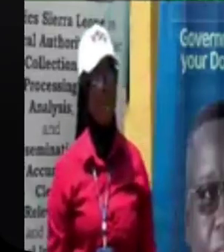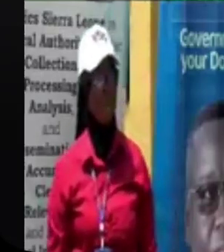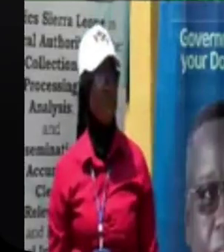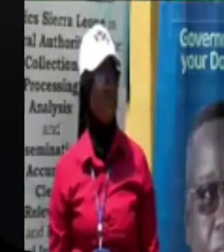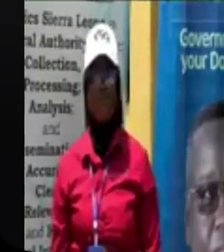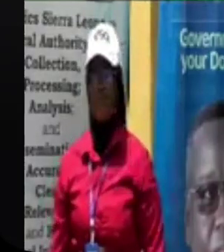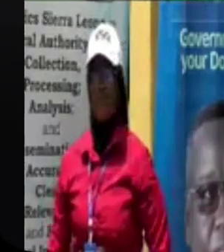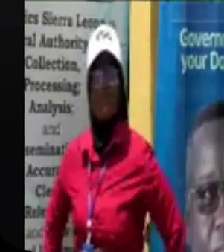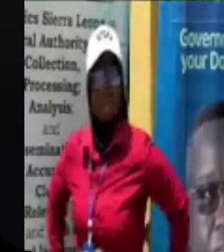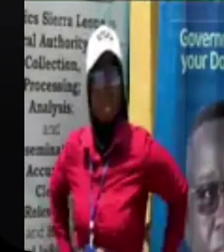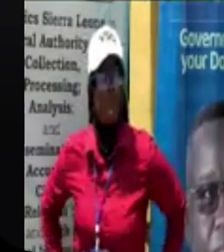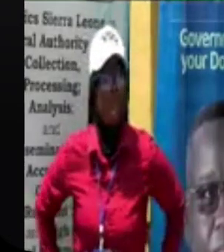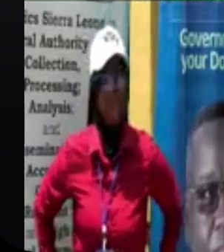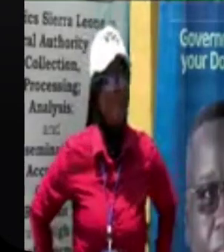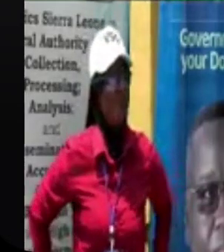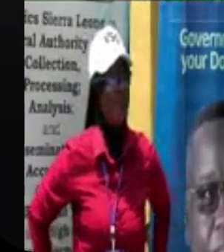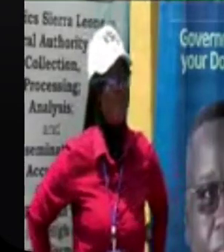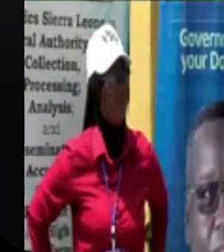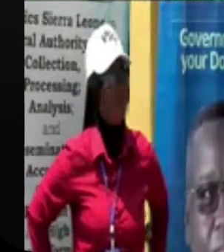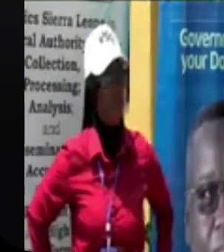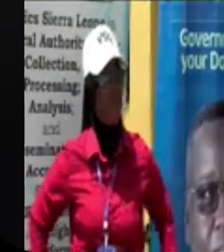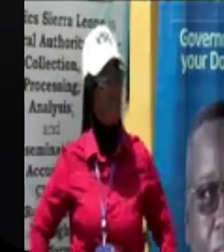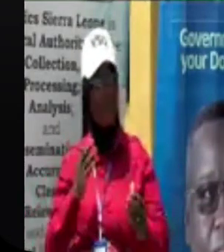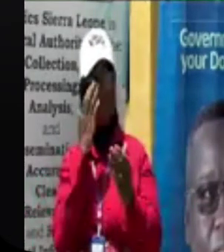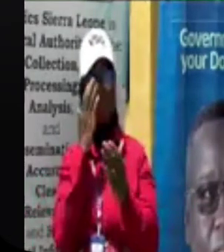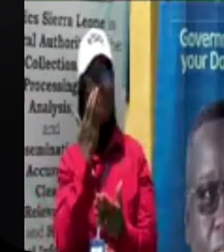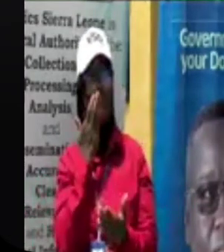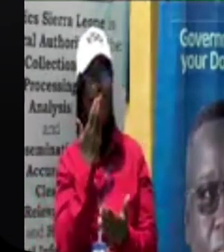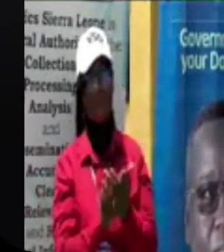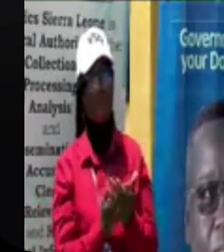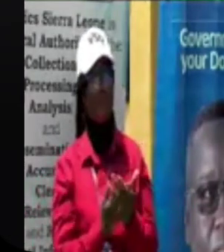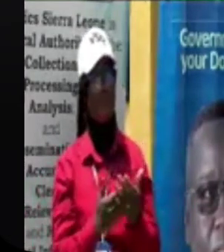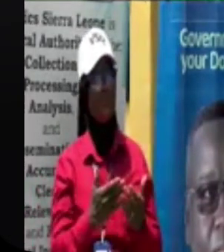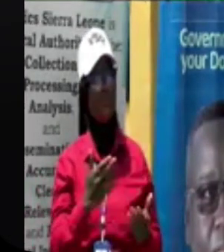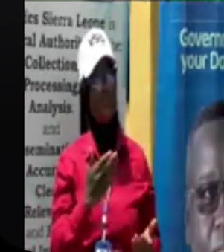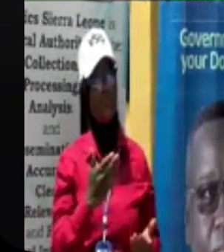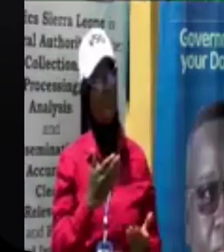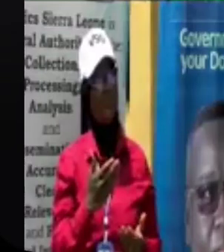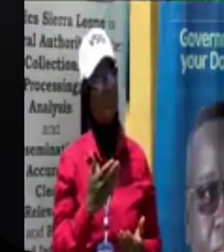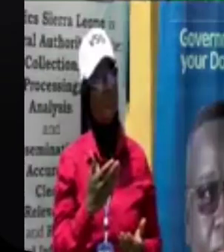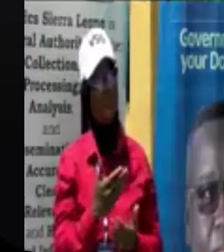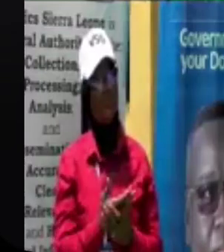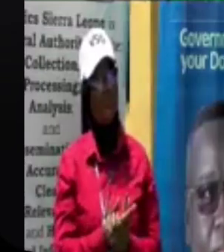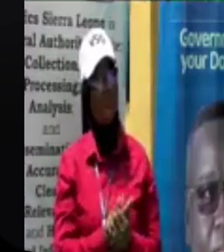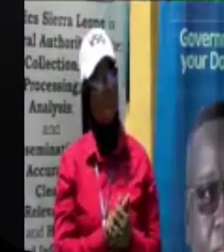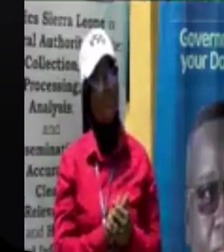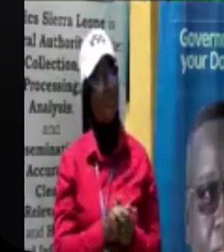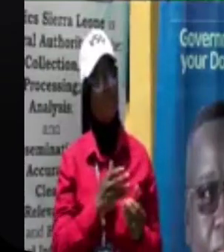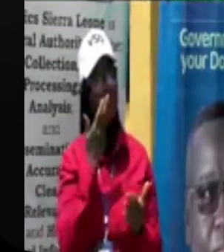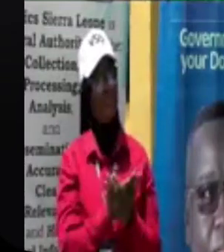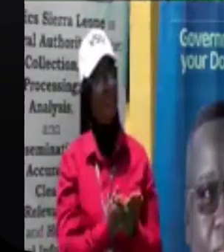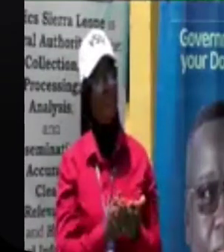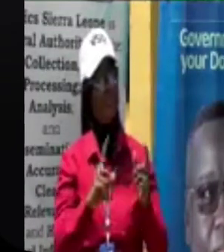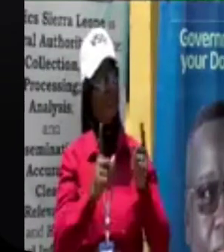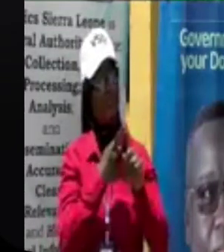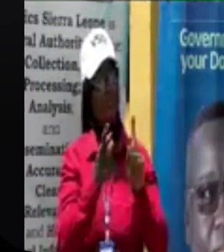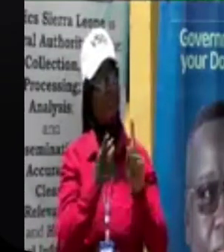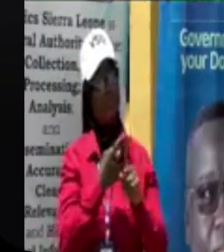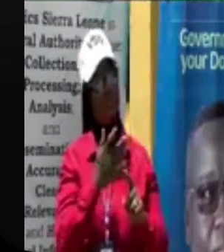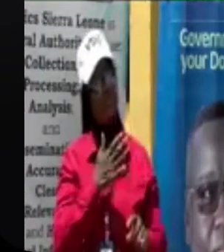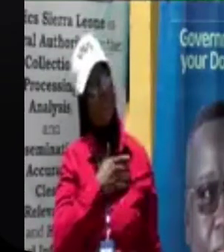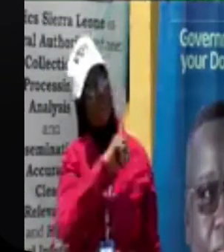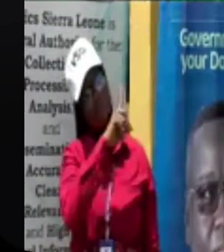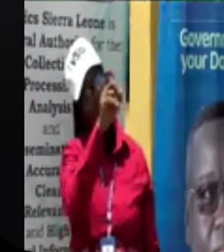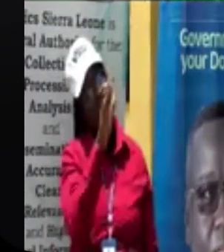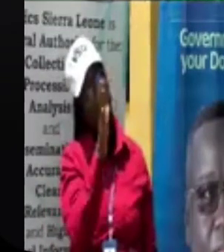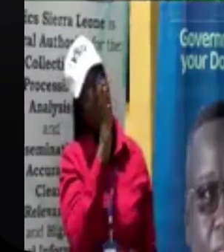there. Let me get some answer them. Then we'll get other speaker. They will take them. Yes, ma'am, go ahead. Yes, ma'am. Question they go to